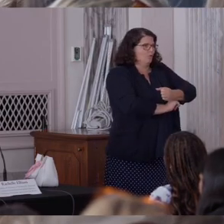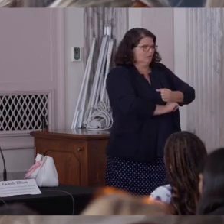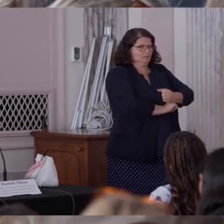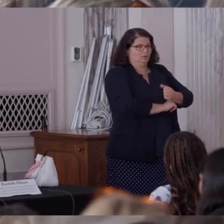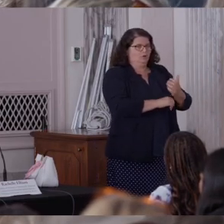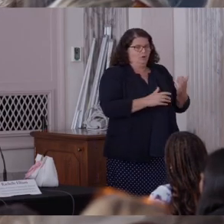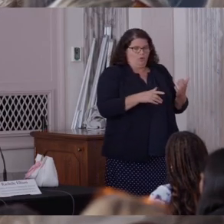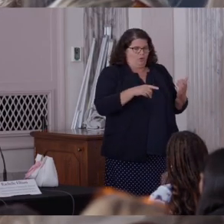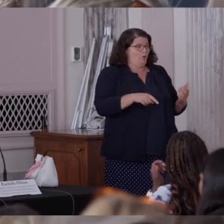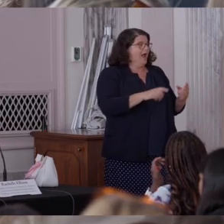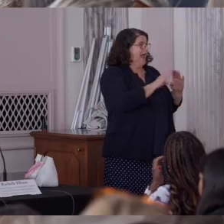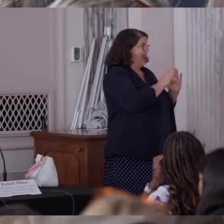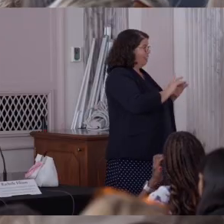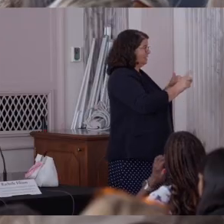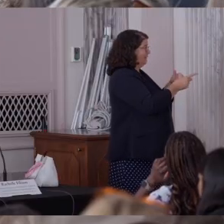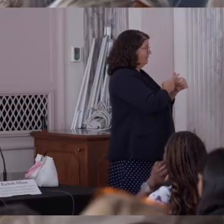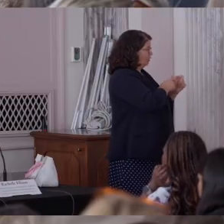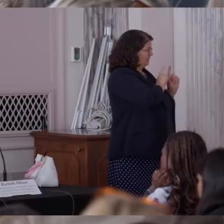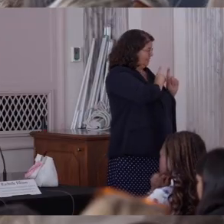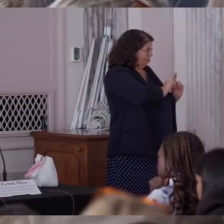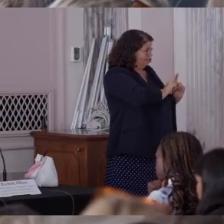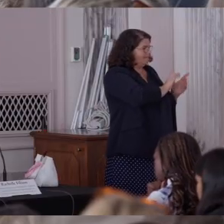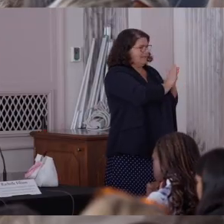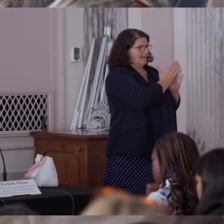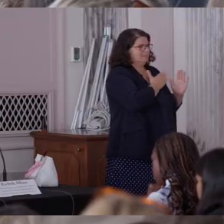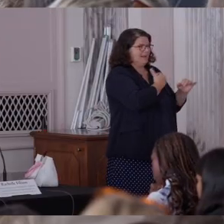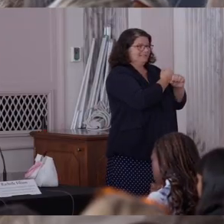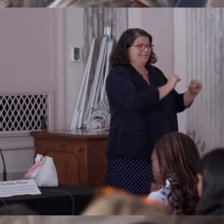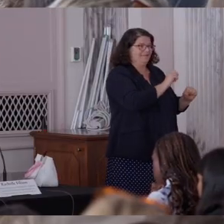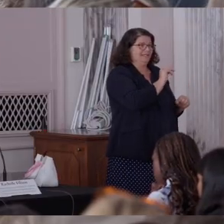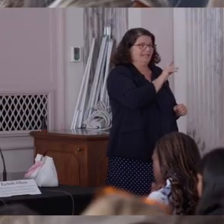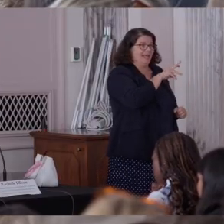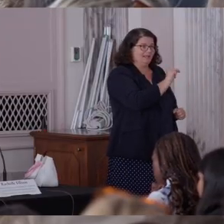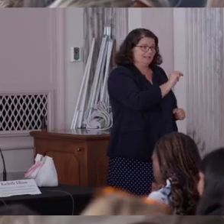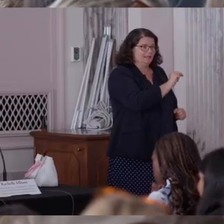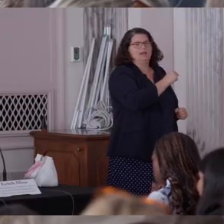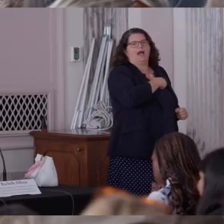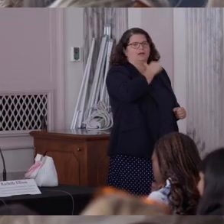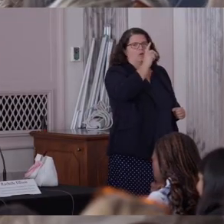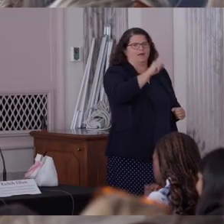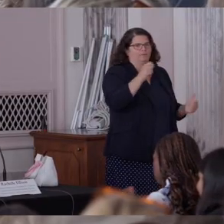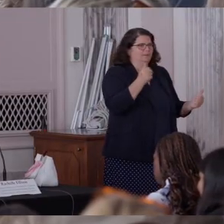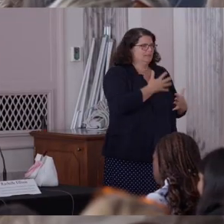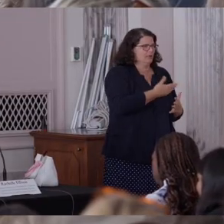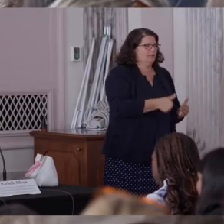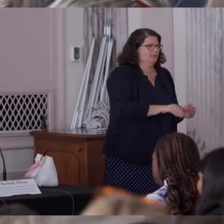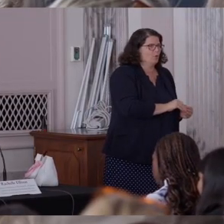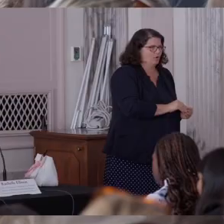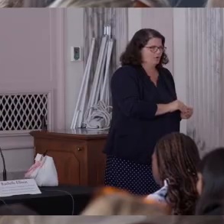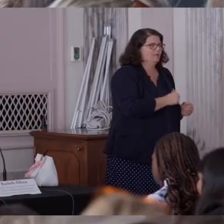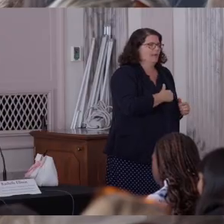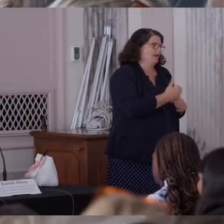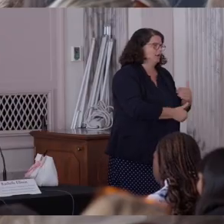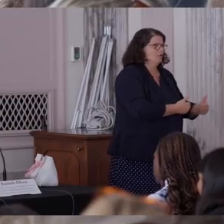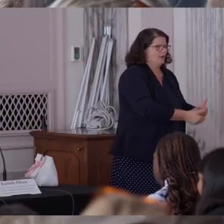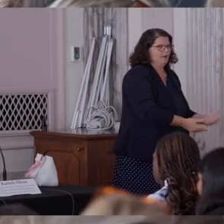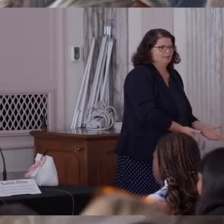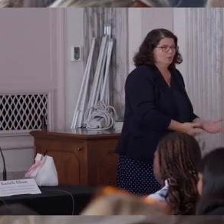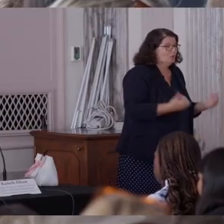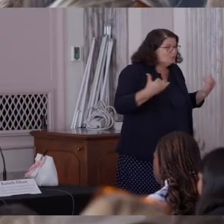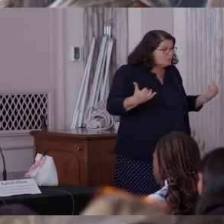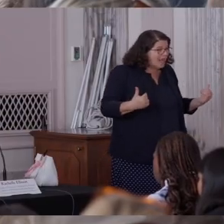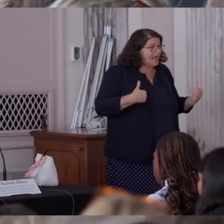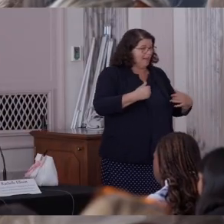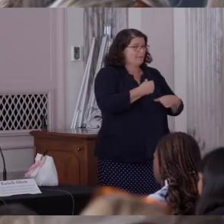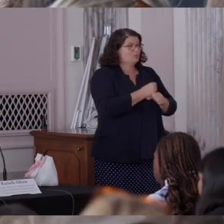model, standing beside you being your safety net until you don't need that safety net any longer. Today, I'm a productive member of society,